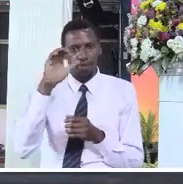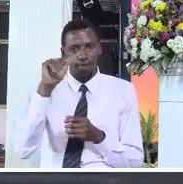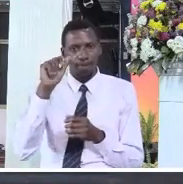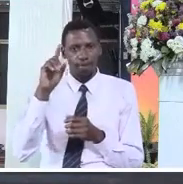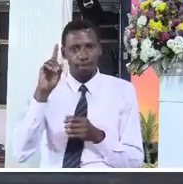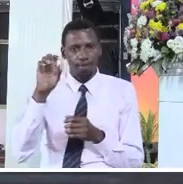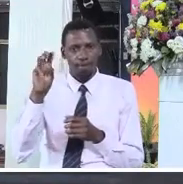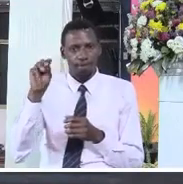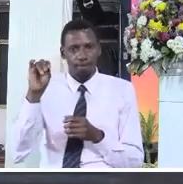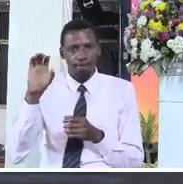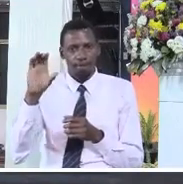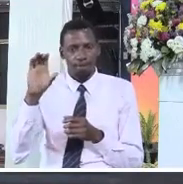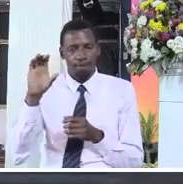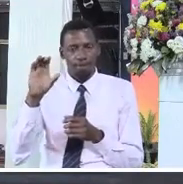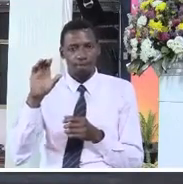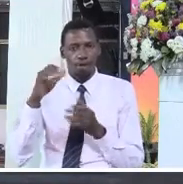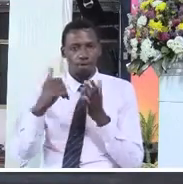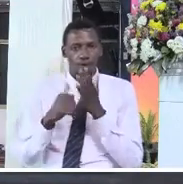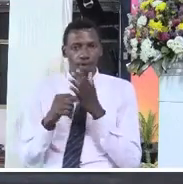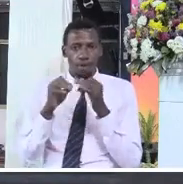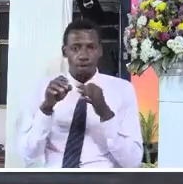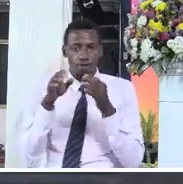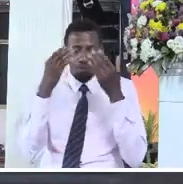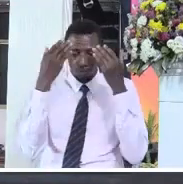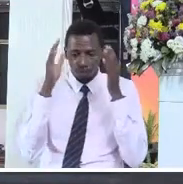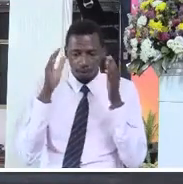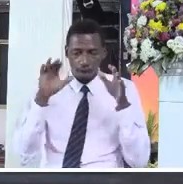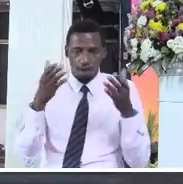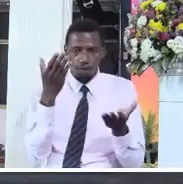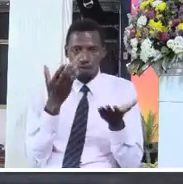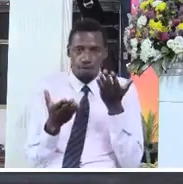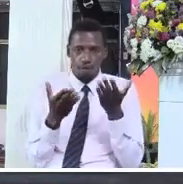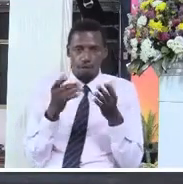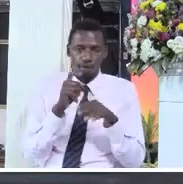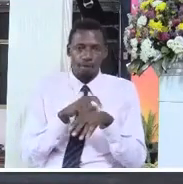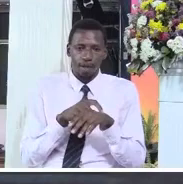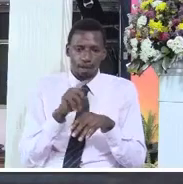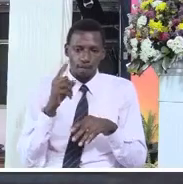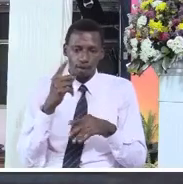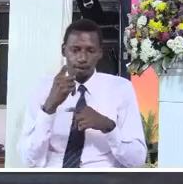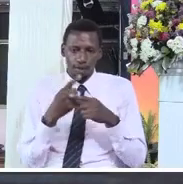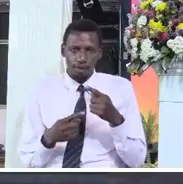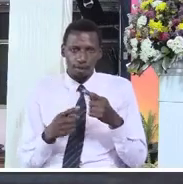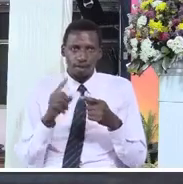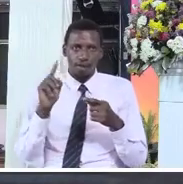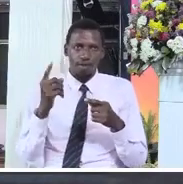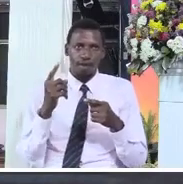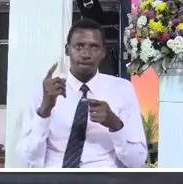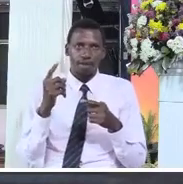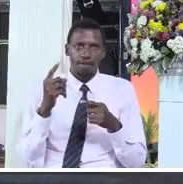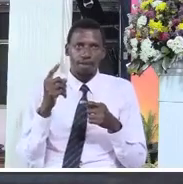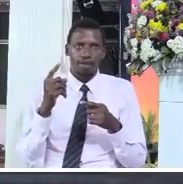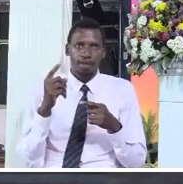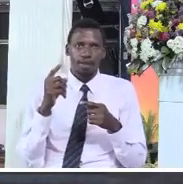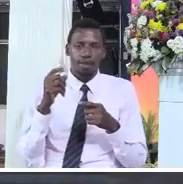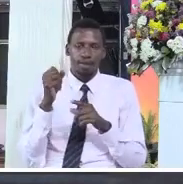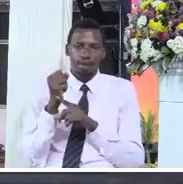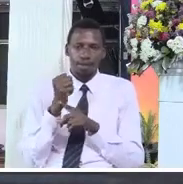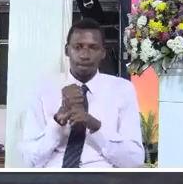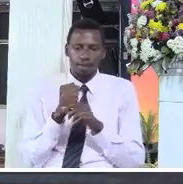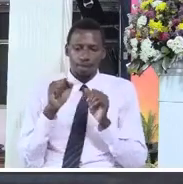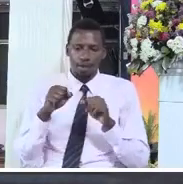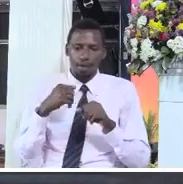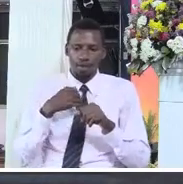pressures. If you do not know how to balance time, in the first year, first semester, you may realize you might get a supplementary, which may be